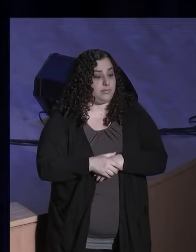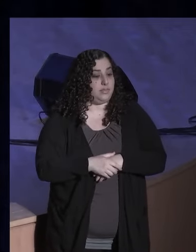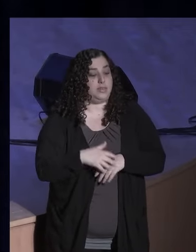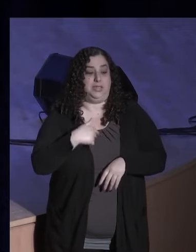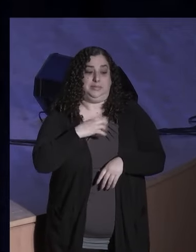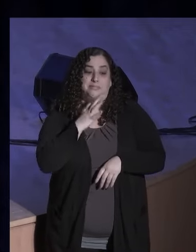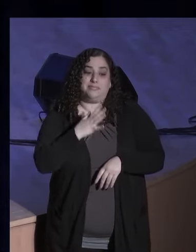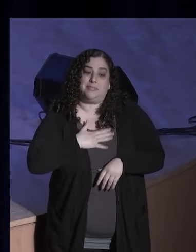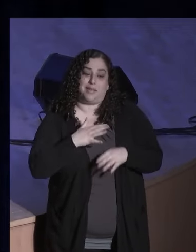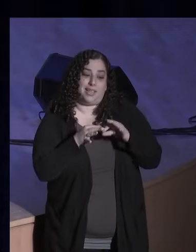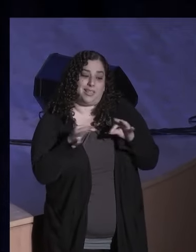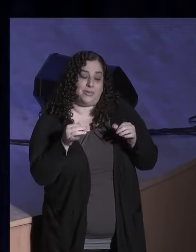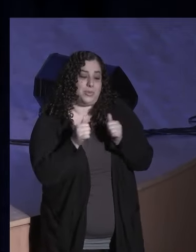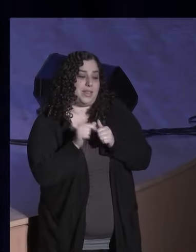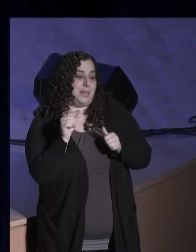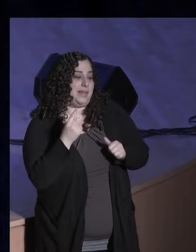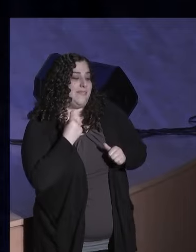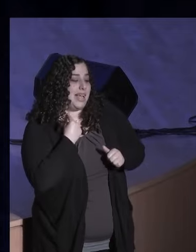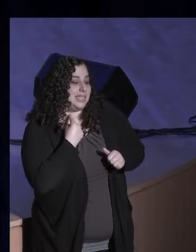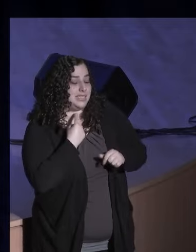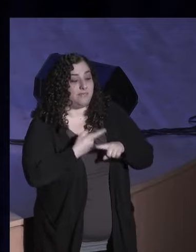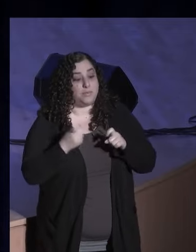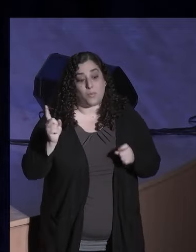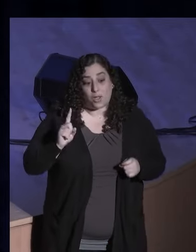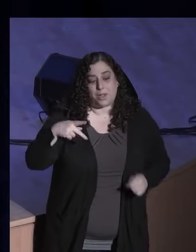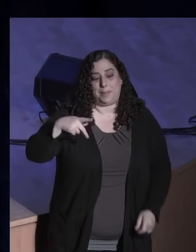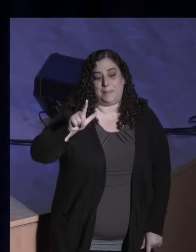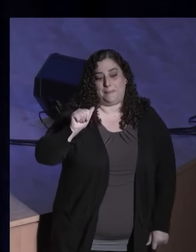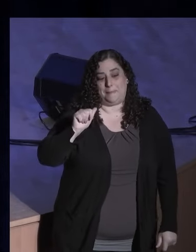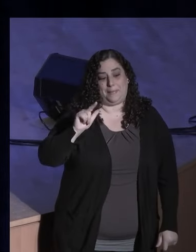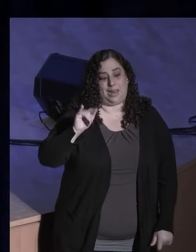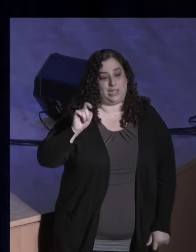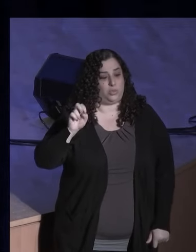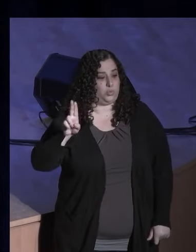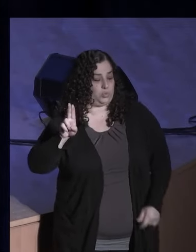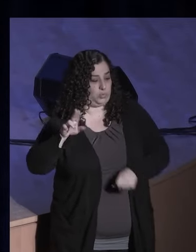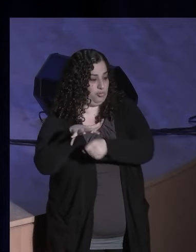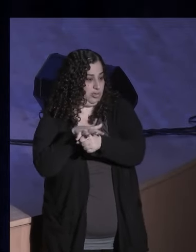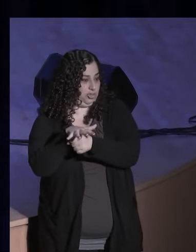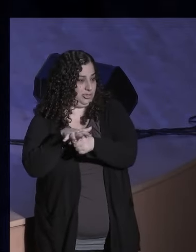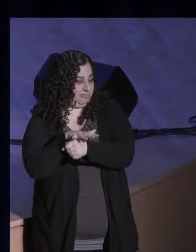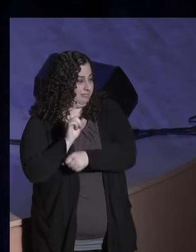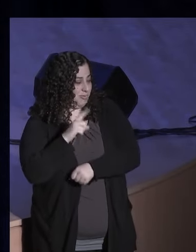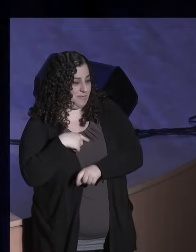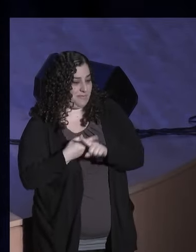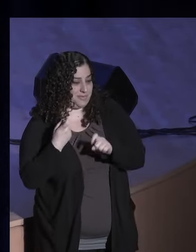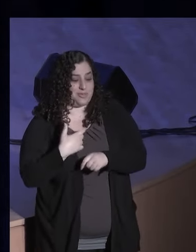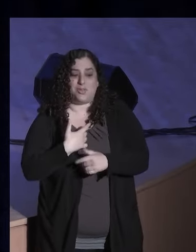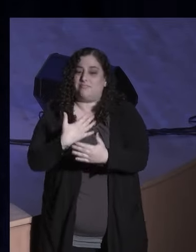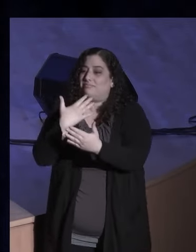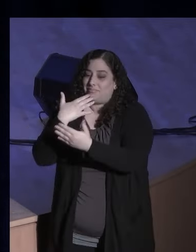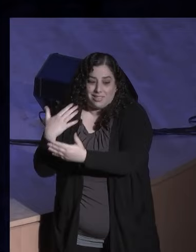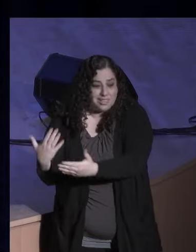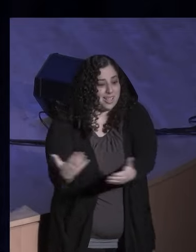some Kokopah. First and foremost, I want to thank Secretary Bunch and Secretary Haaland for their remarks and leadership, and thank you all